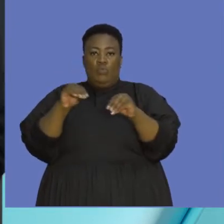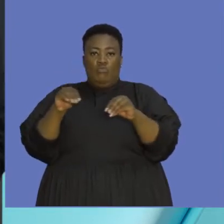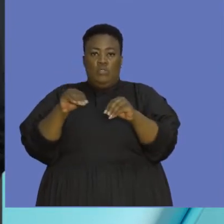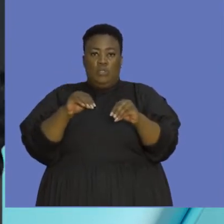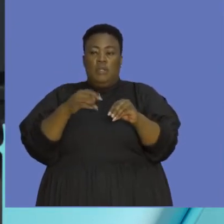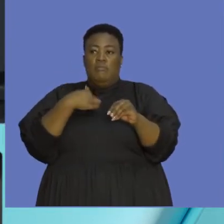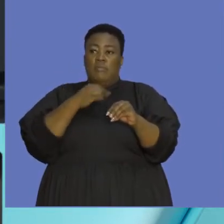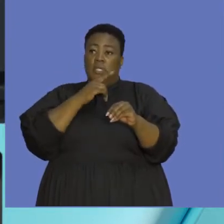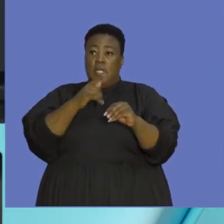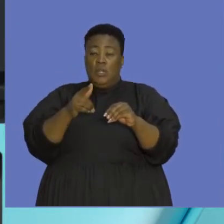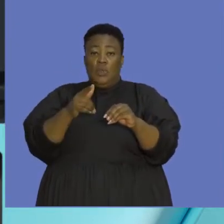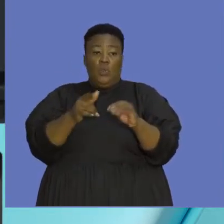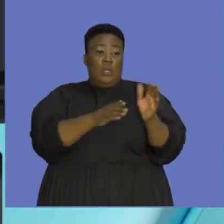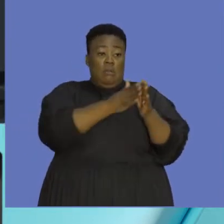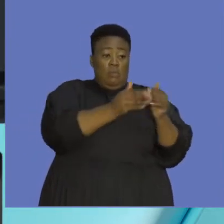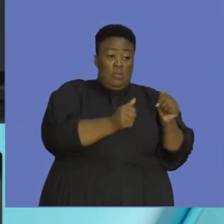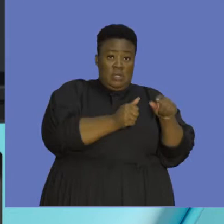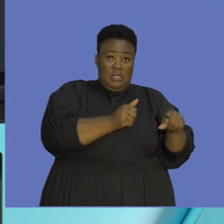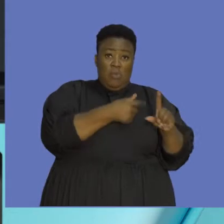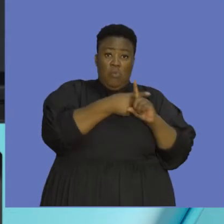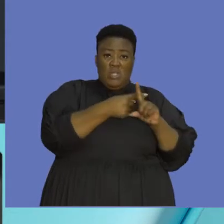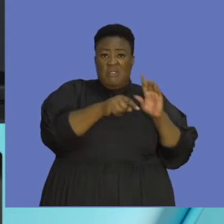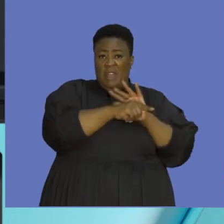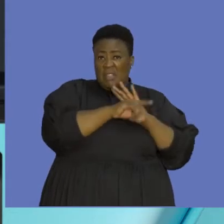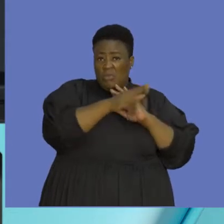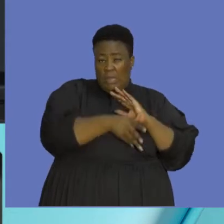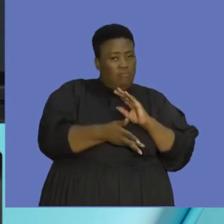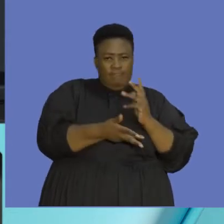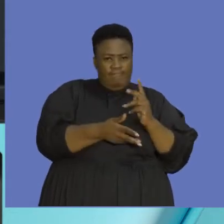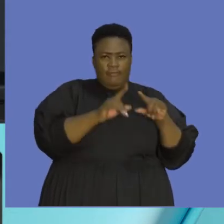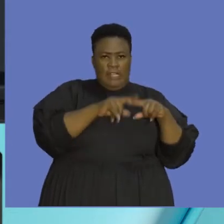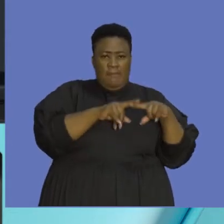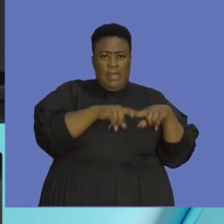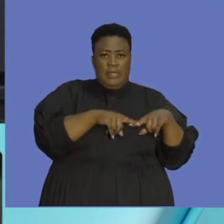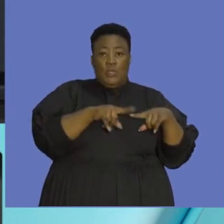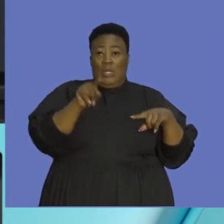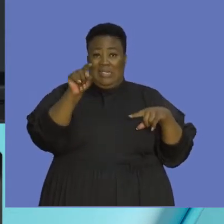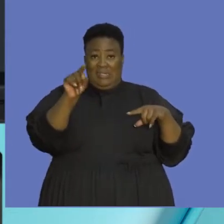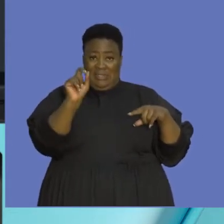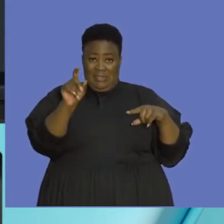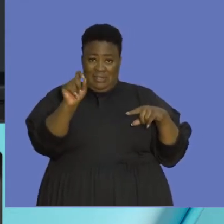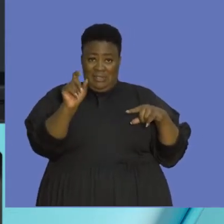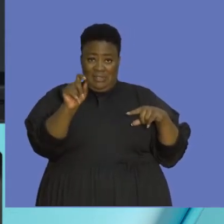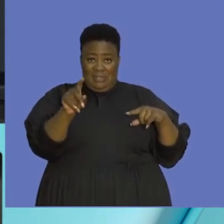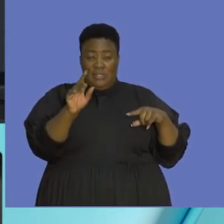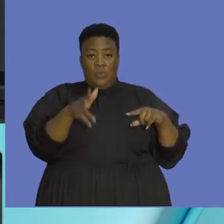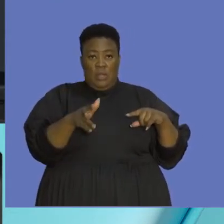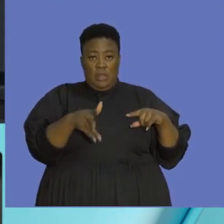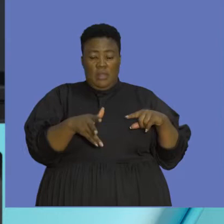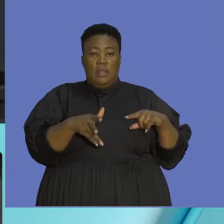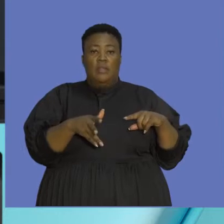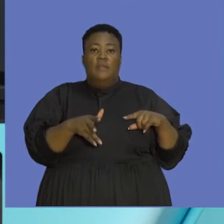telling you that it means that acceleration is going to be a positive or a negative. It depends on the net force, okay?